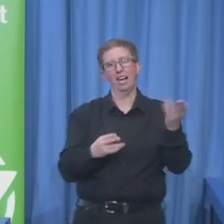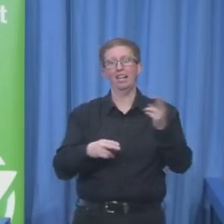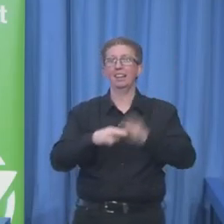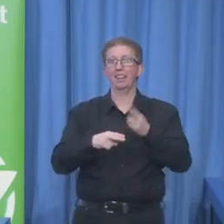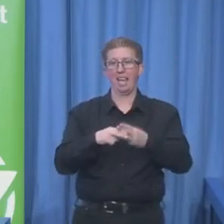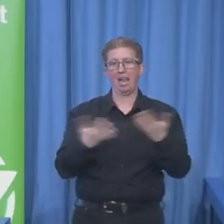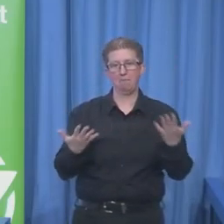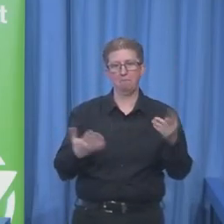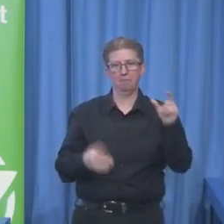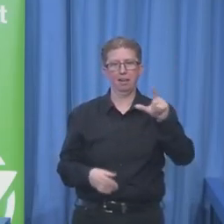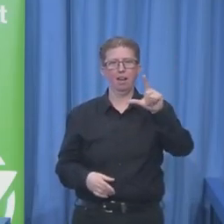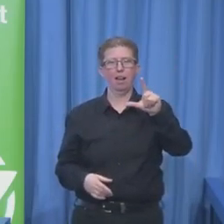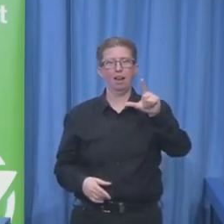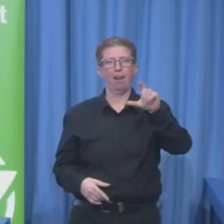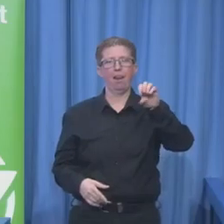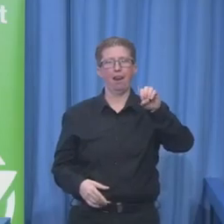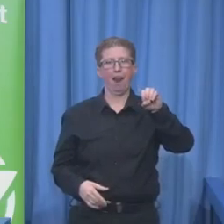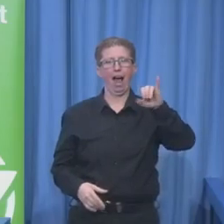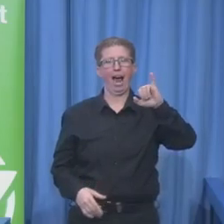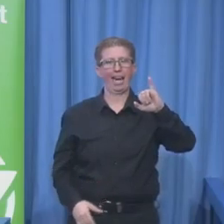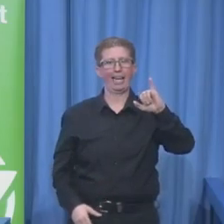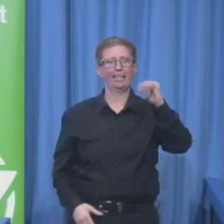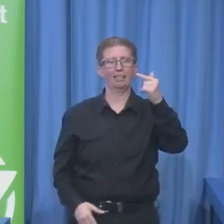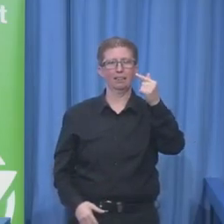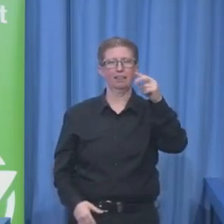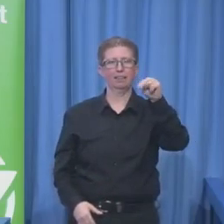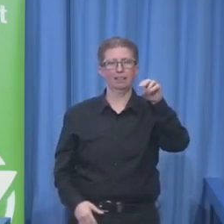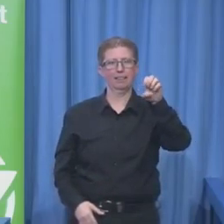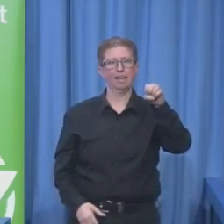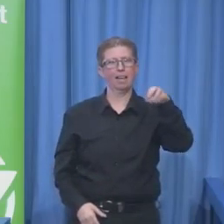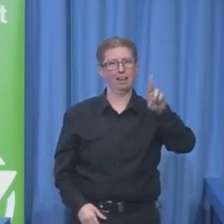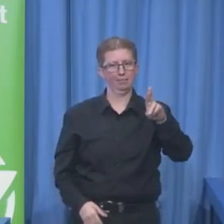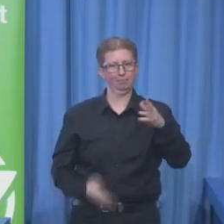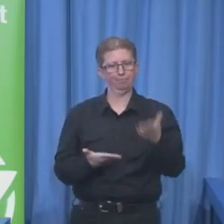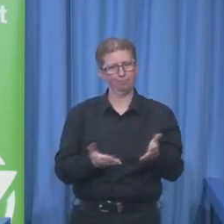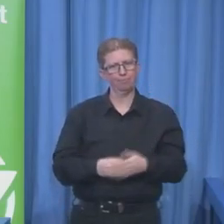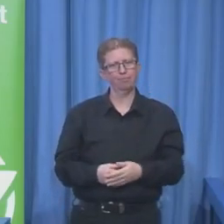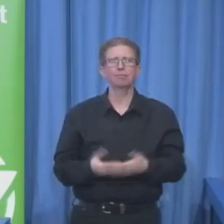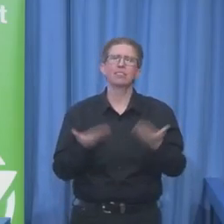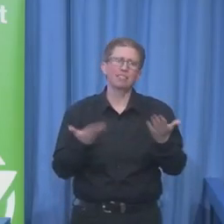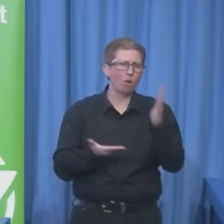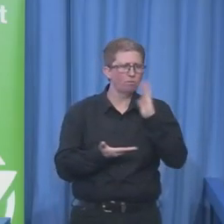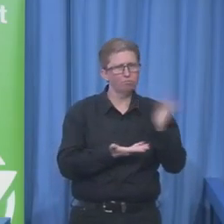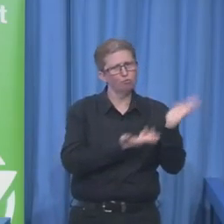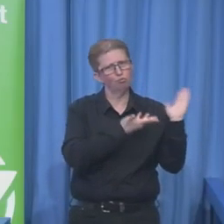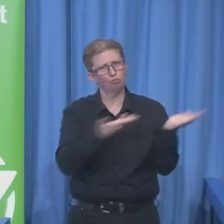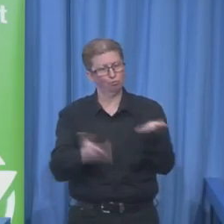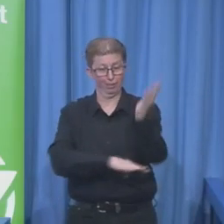by you. And go on and start your presentation.